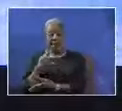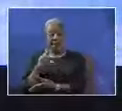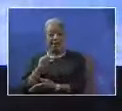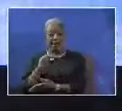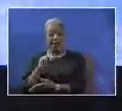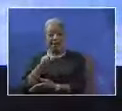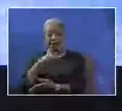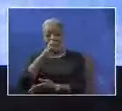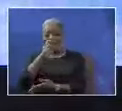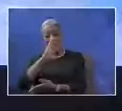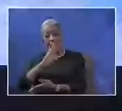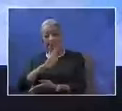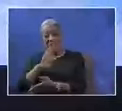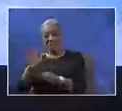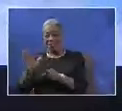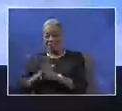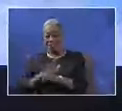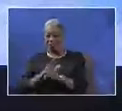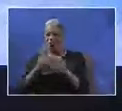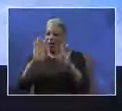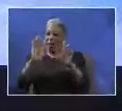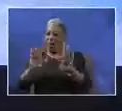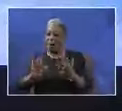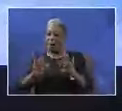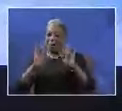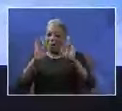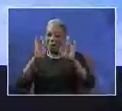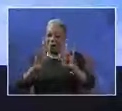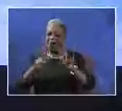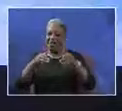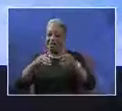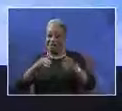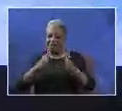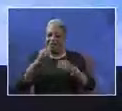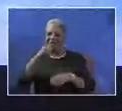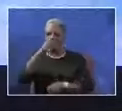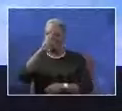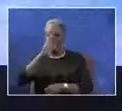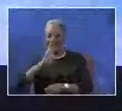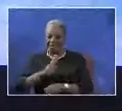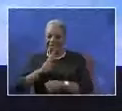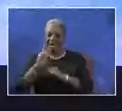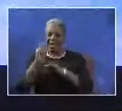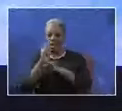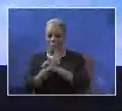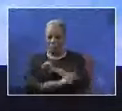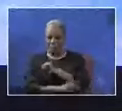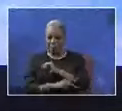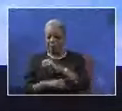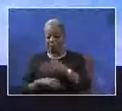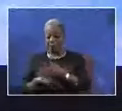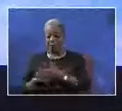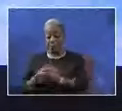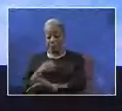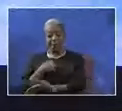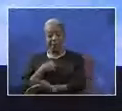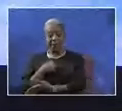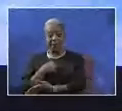folk are mean and cruel. Let God punish me. And God does